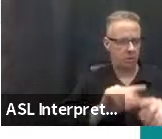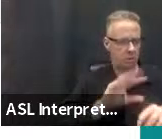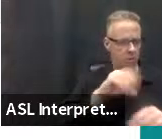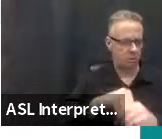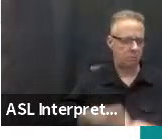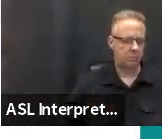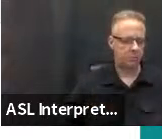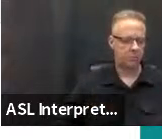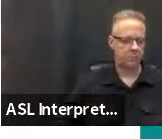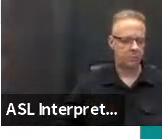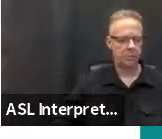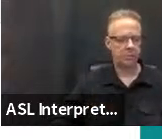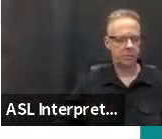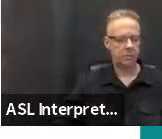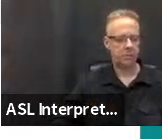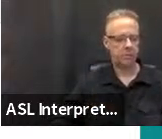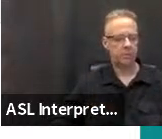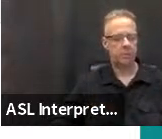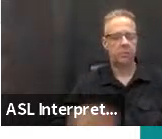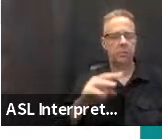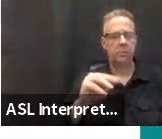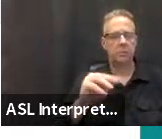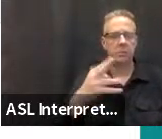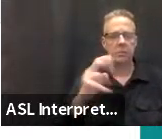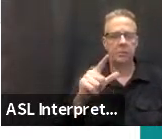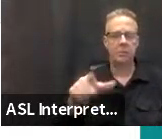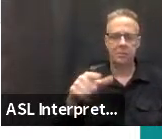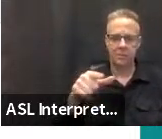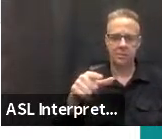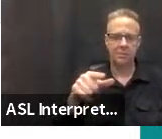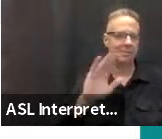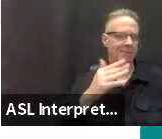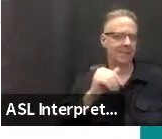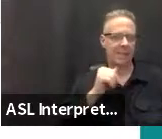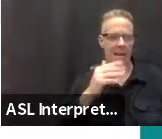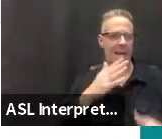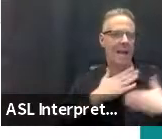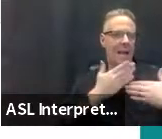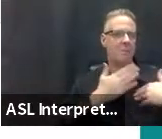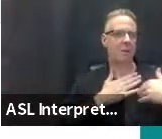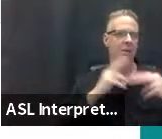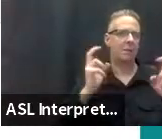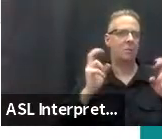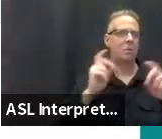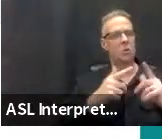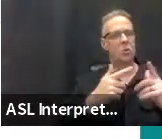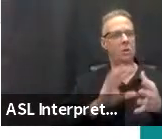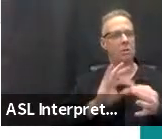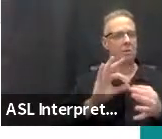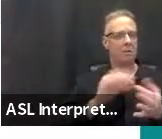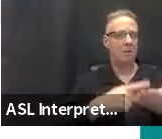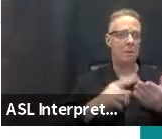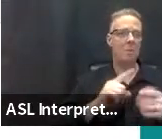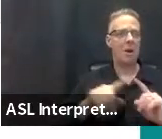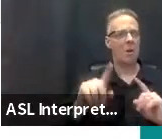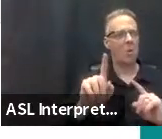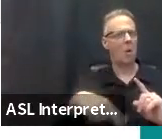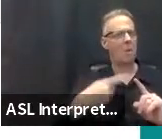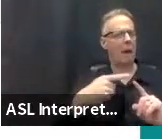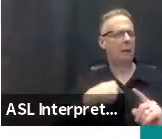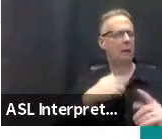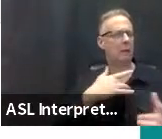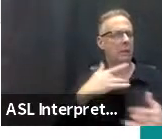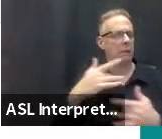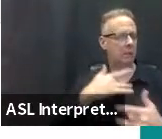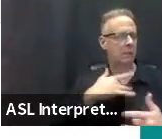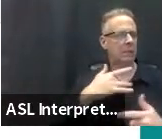questions or comments. Michael said, that was good. Not a happy topic to broach, but is there a concern that the